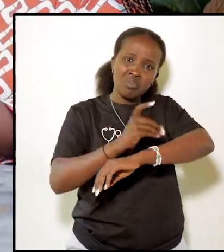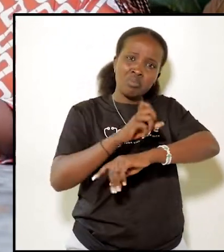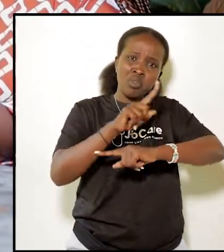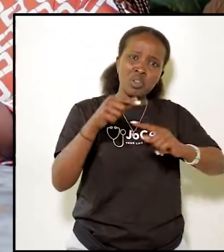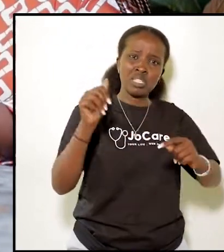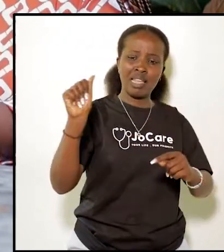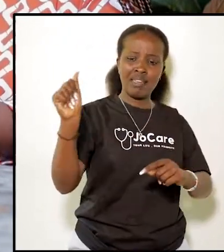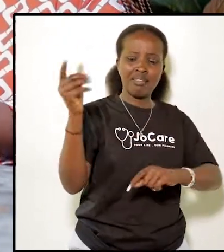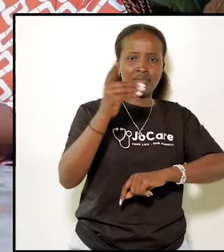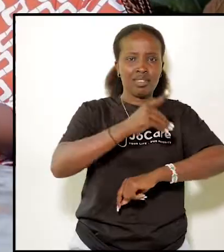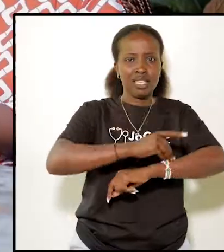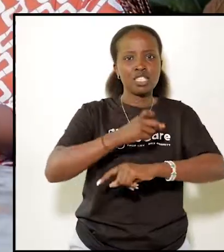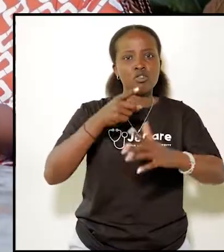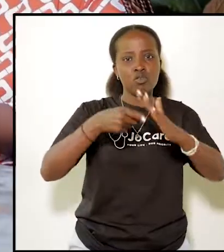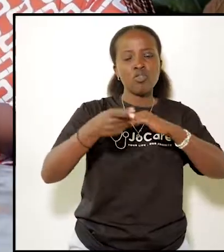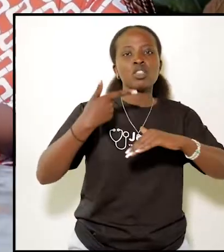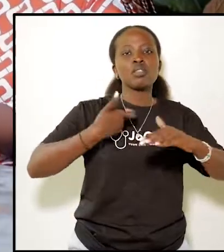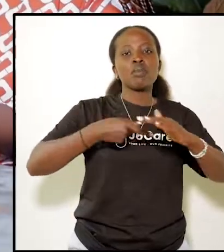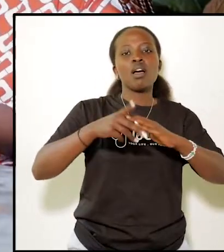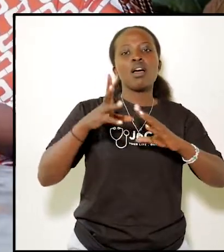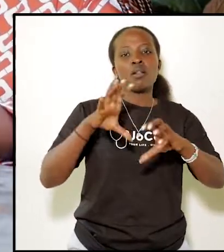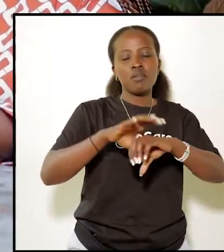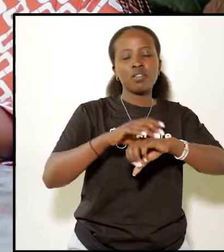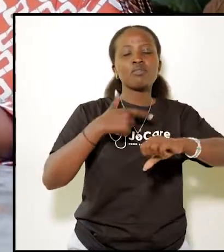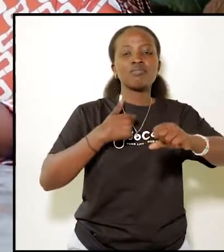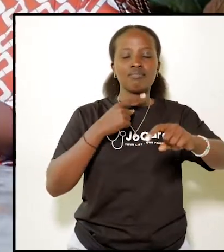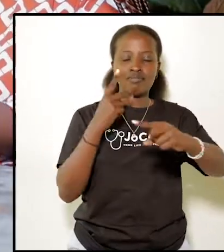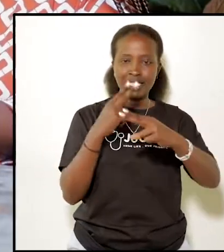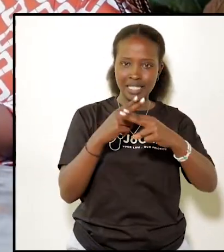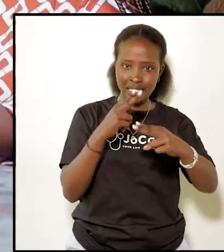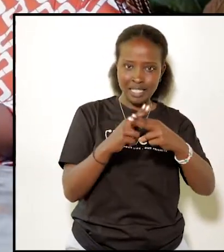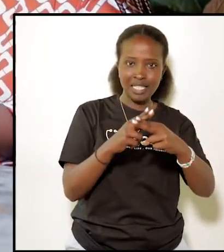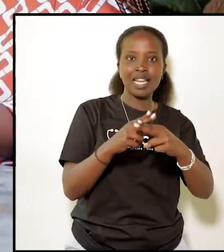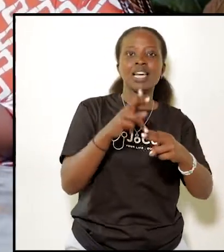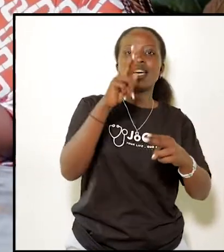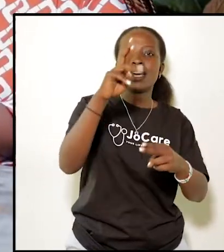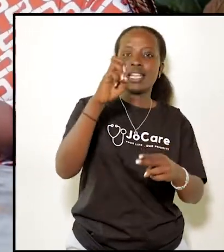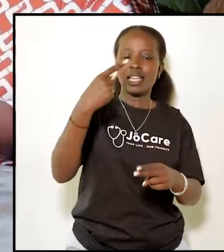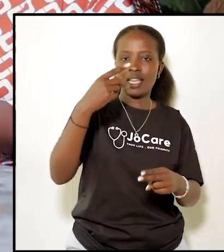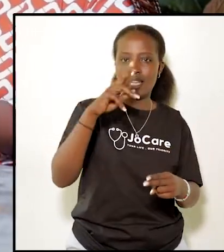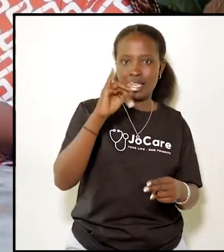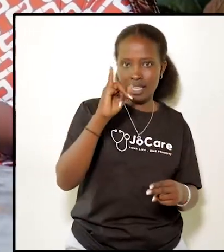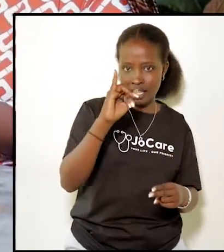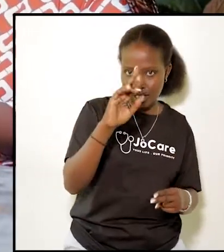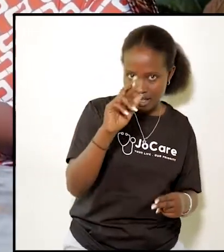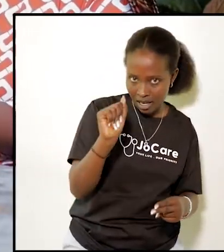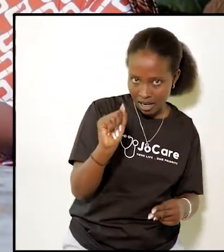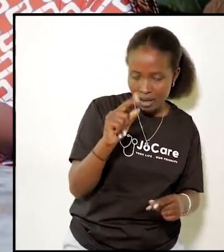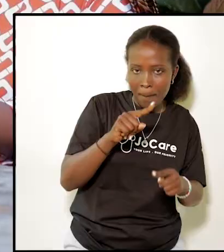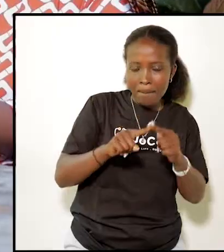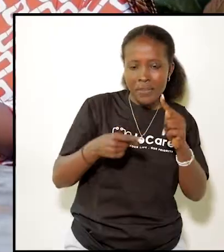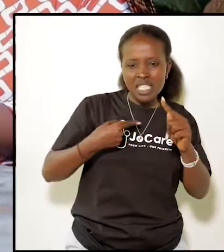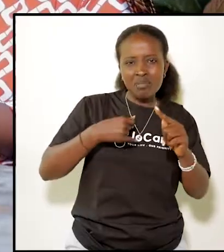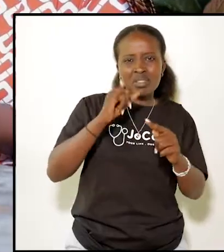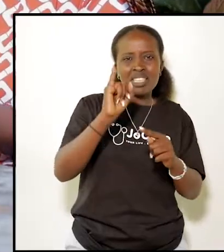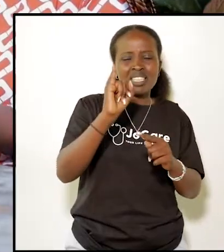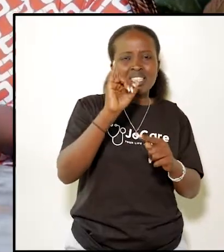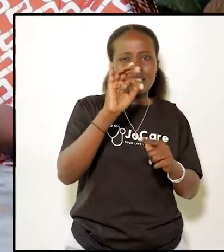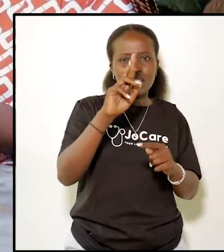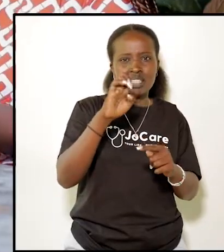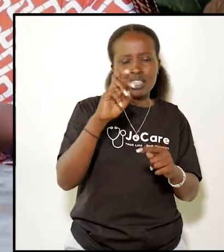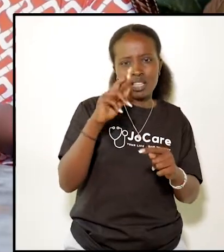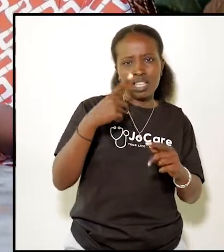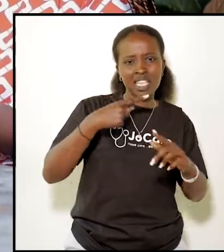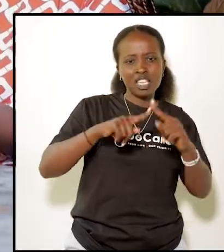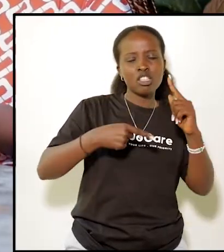every 28 days you have your menses. Then we'll call it regular. So the irregularity starts when it's